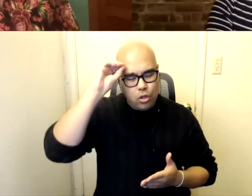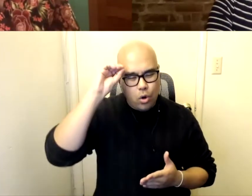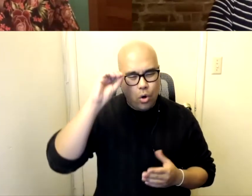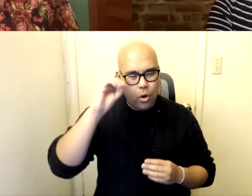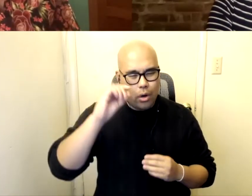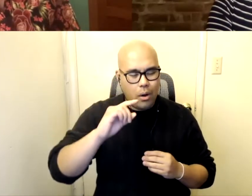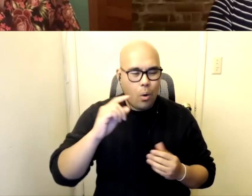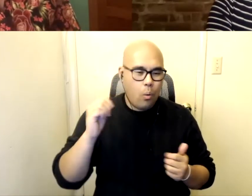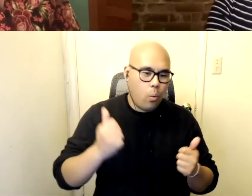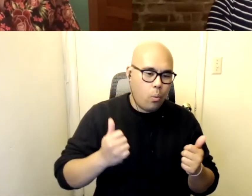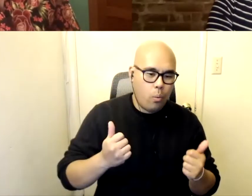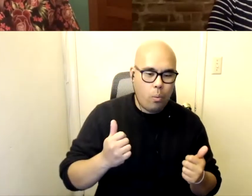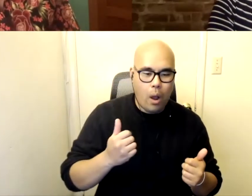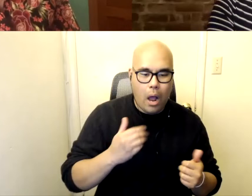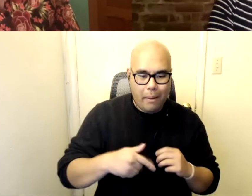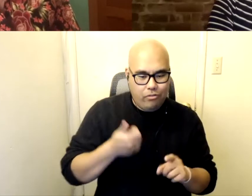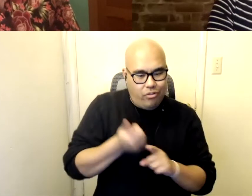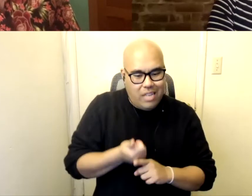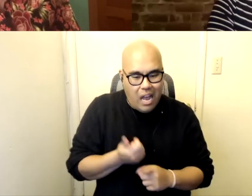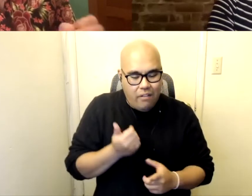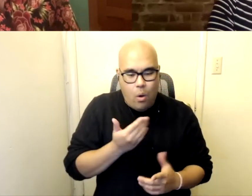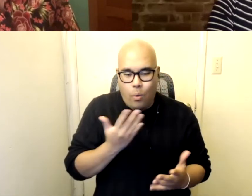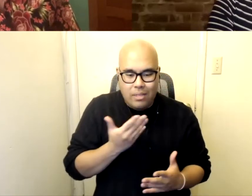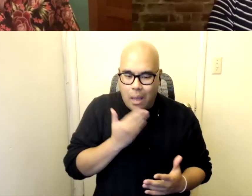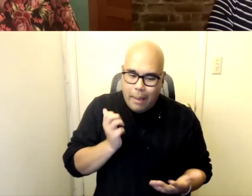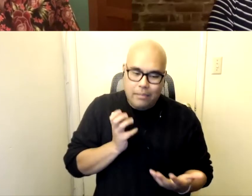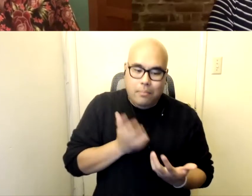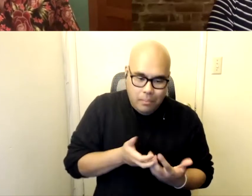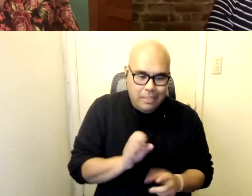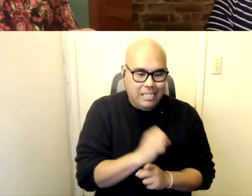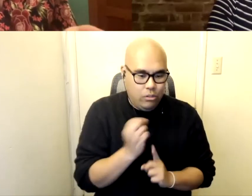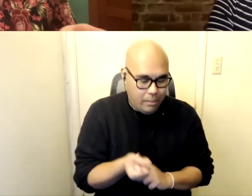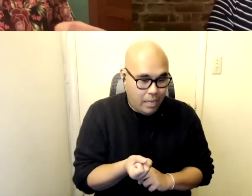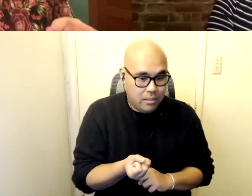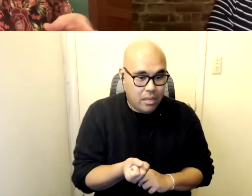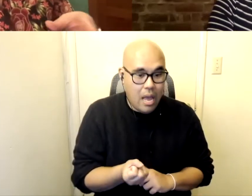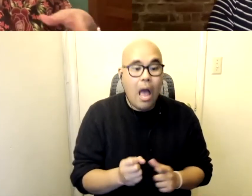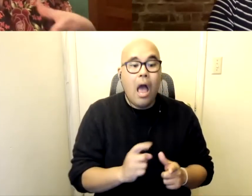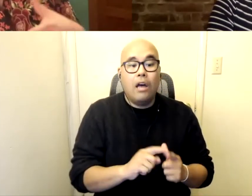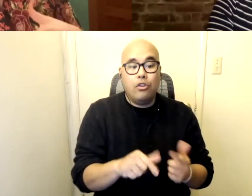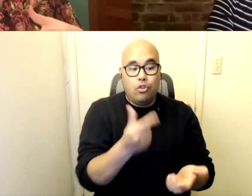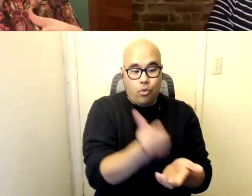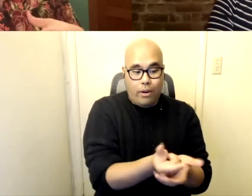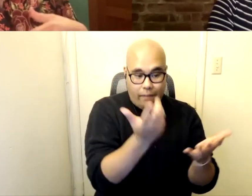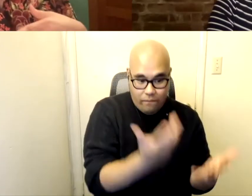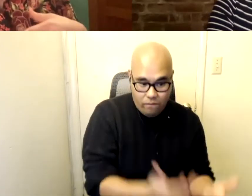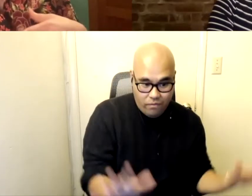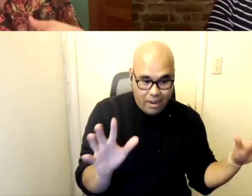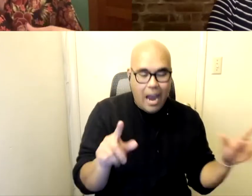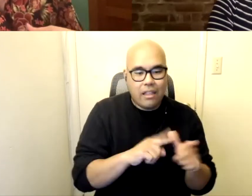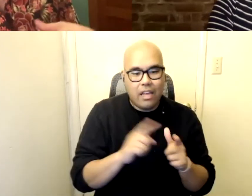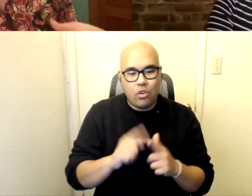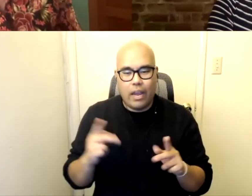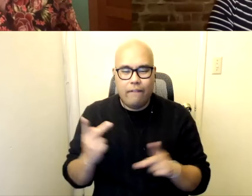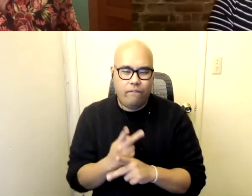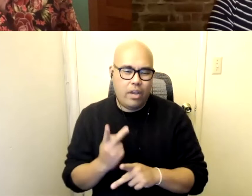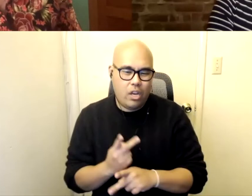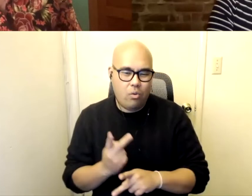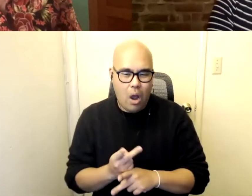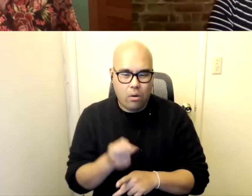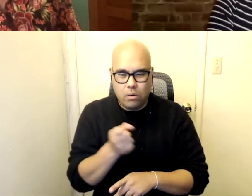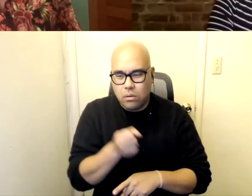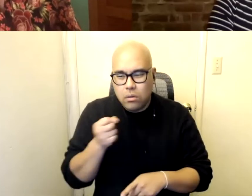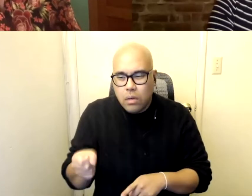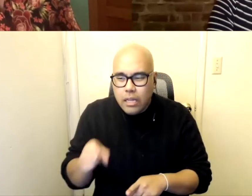work for you. And then in the rest of your life, when you graduate, you can figure out whether the circumstances you're in are good for your writing or